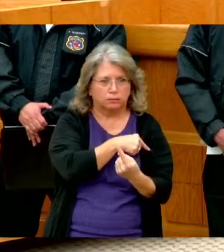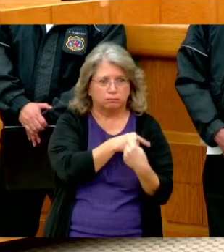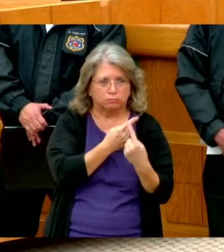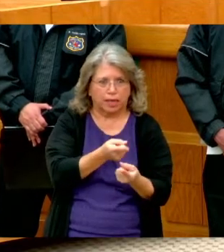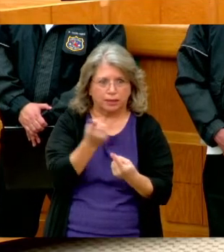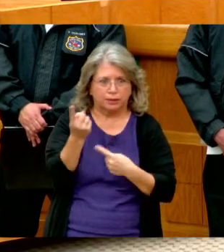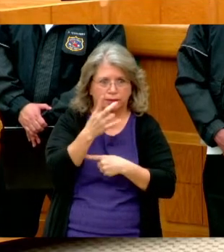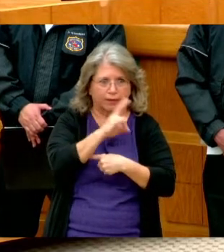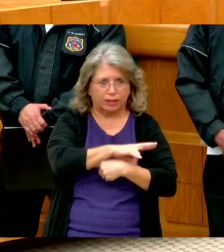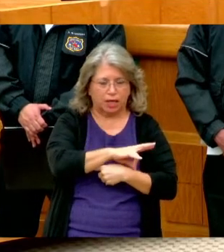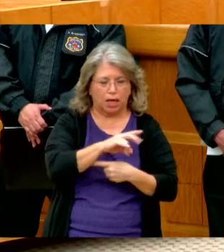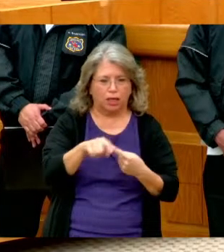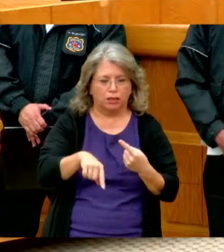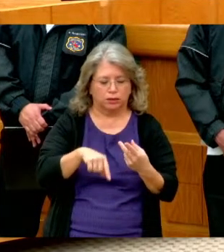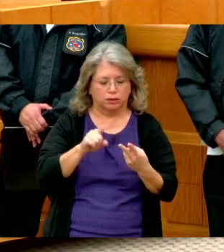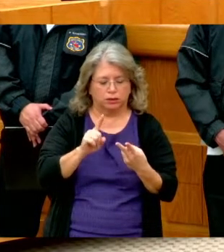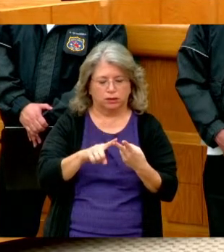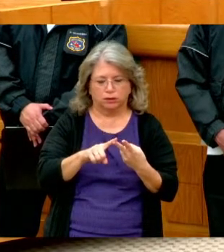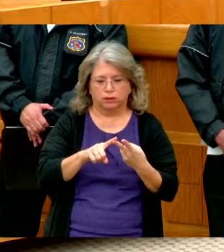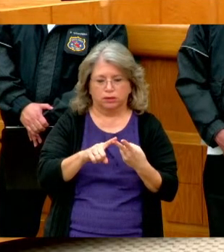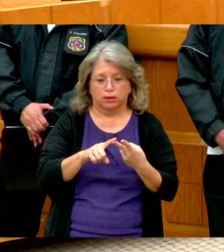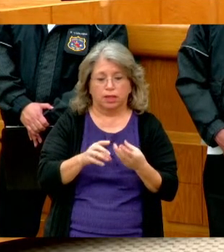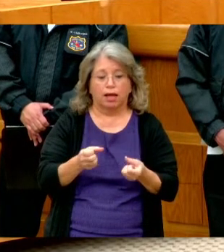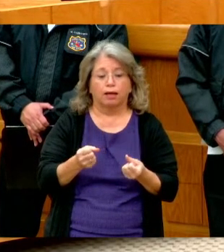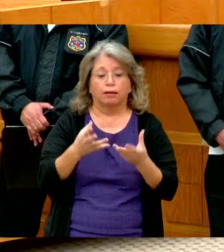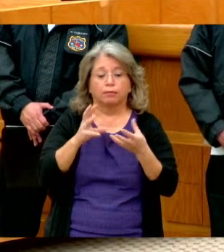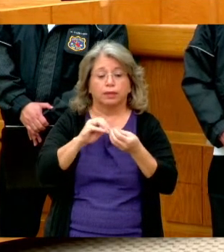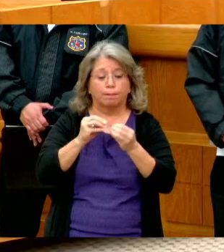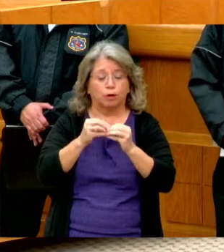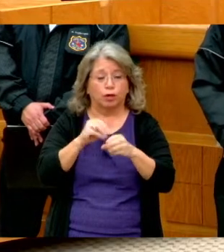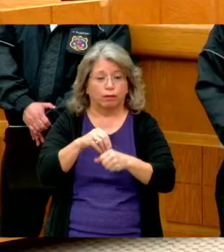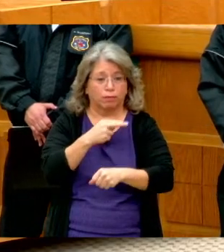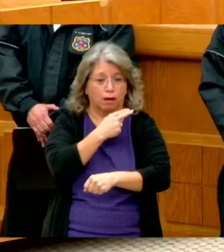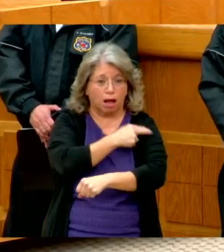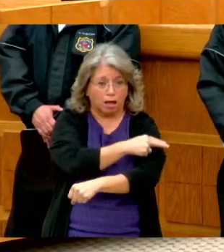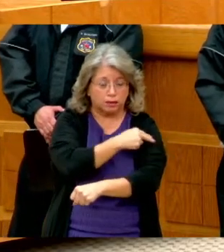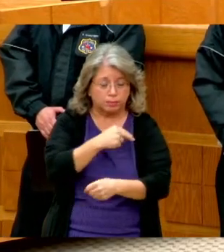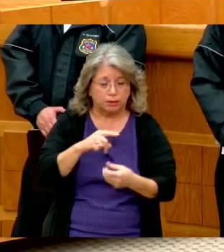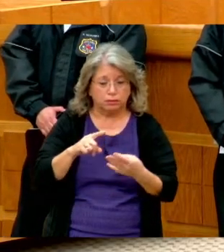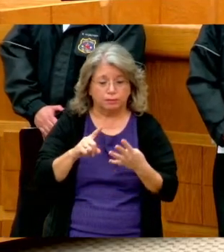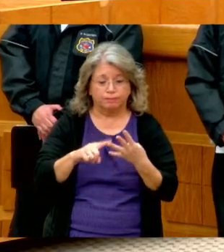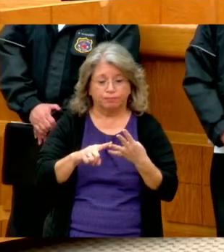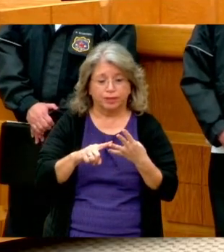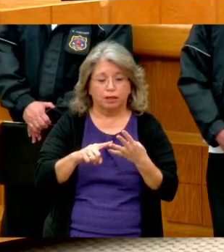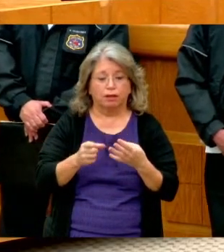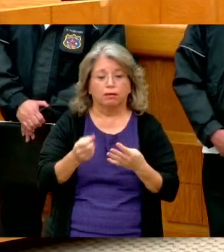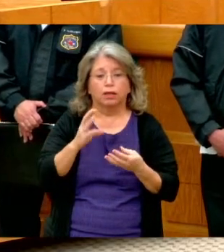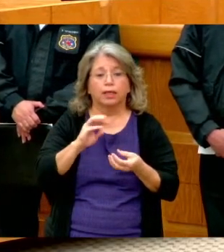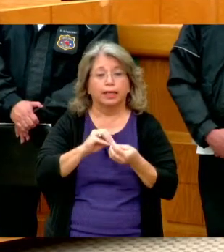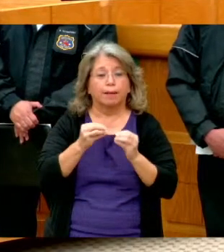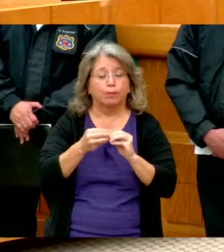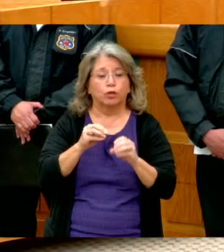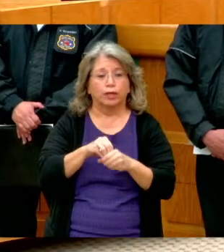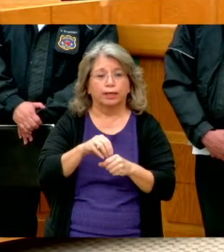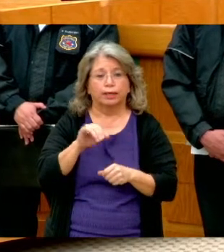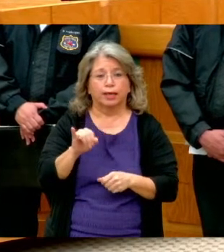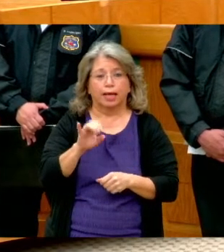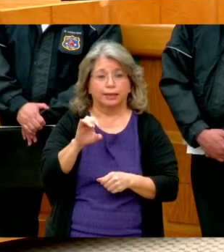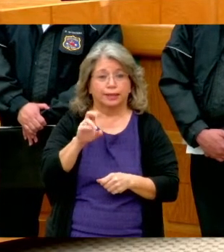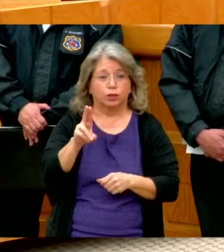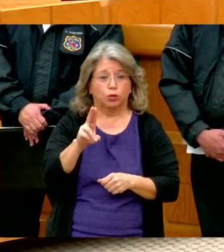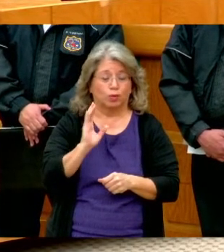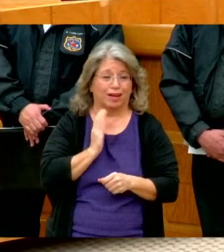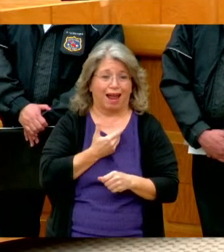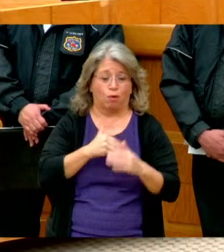on average, and the hospitalizations, and particularly the ICU capacity.